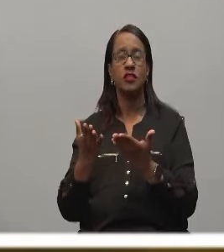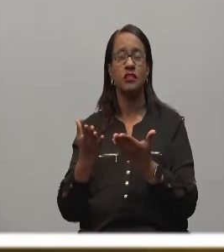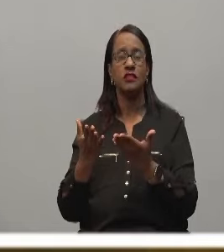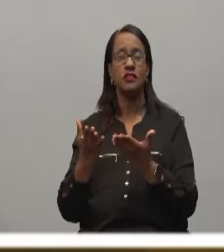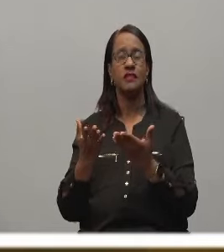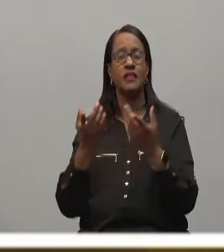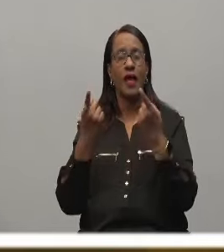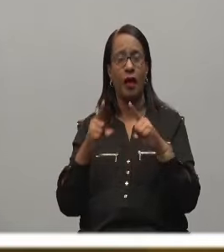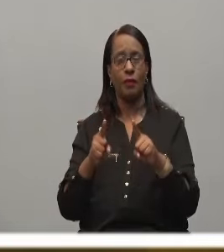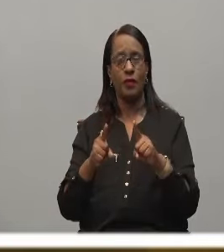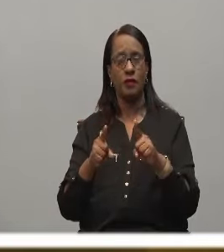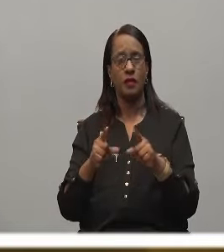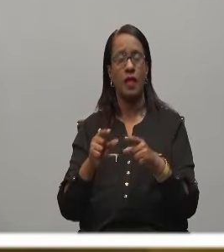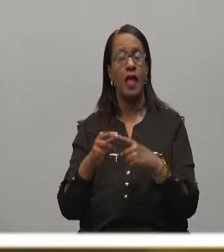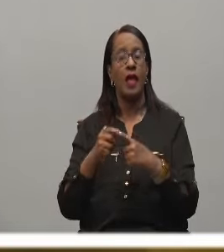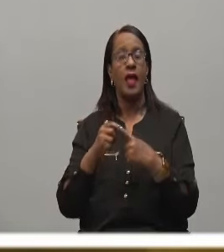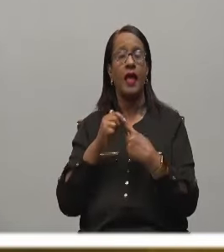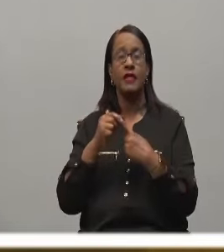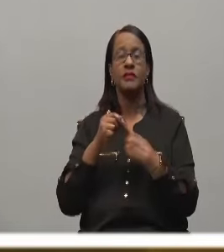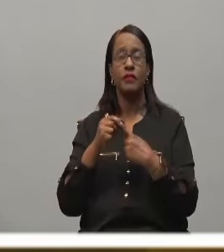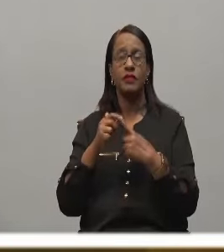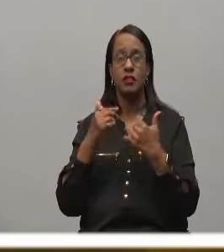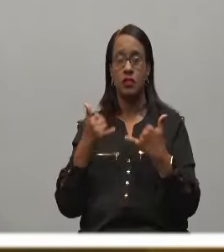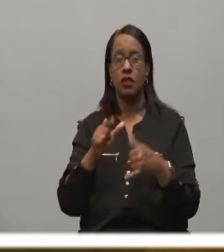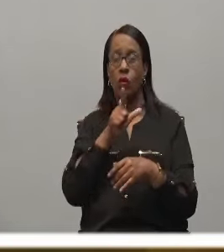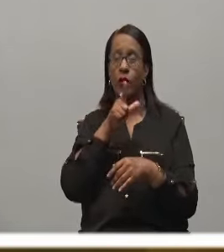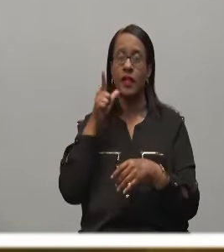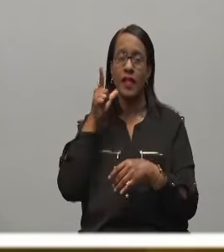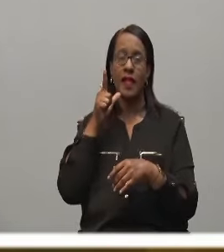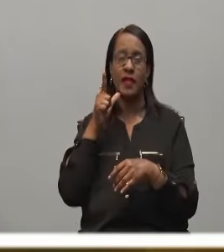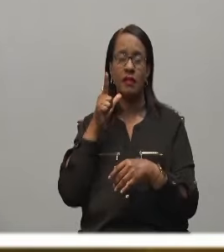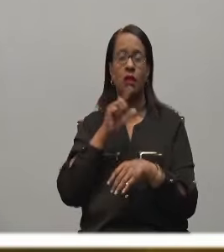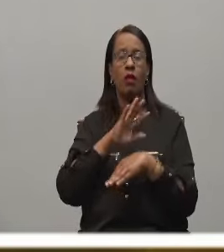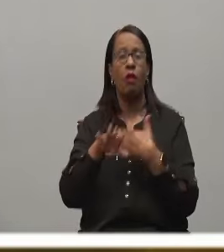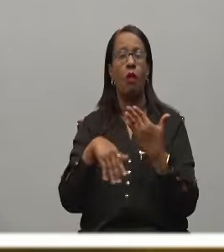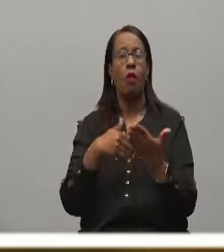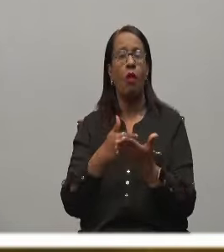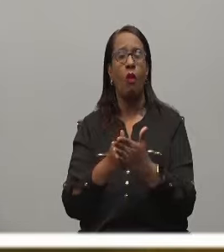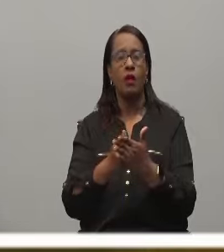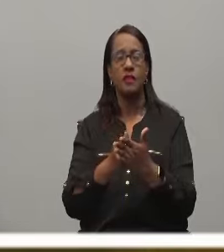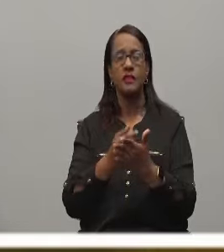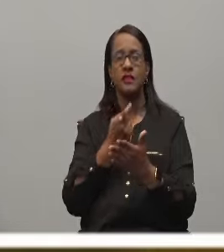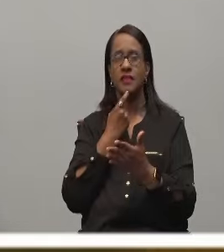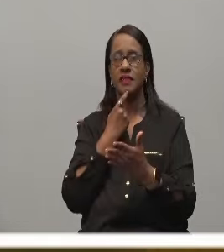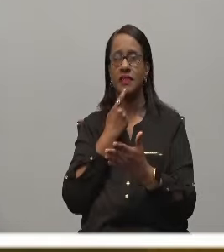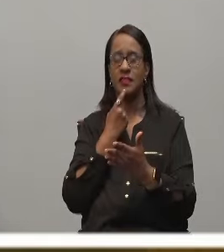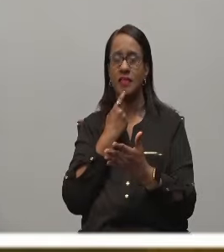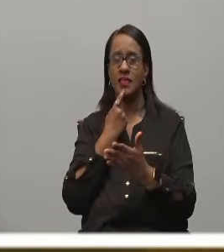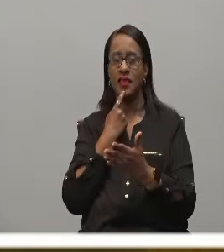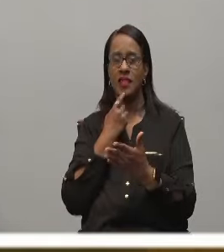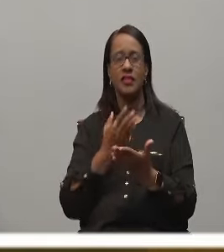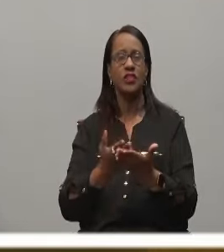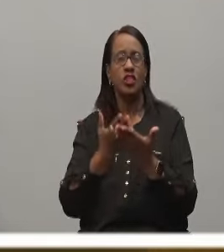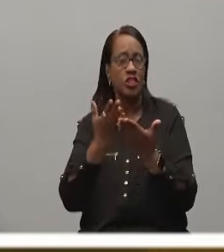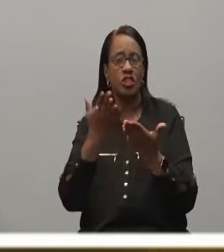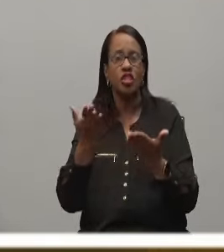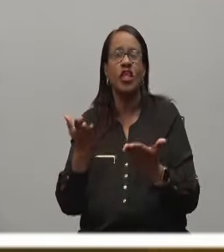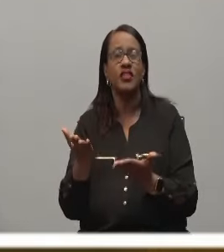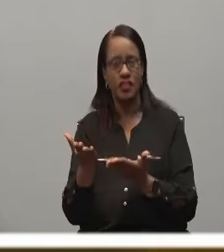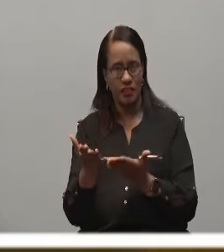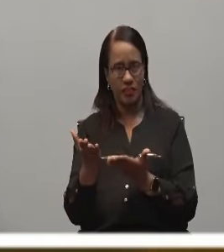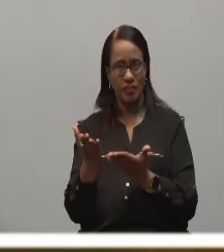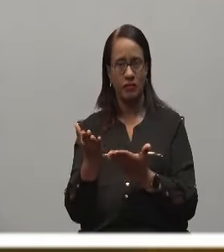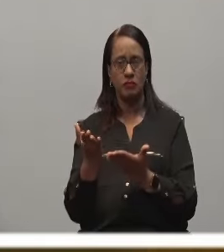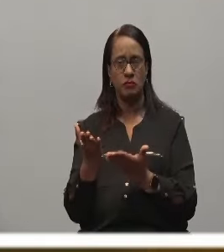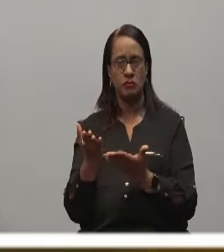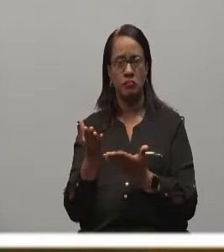especially during Lent. When the suggestion comes, all it is a suggestion. That's it, you know. It has no